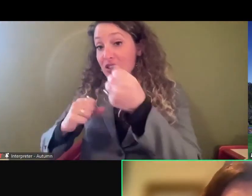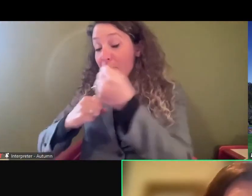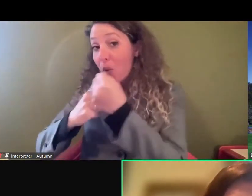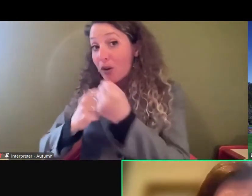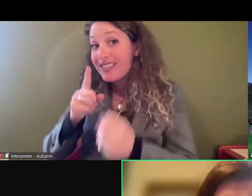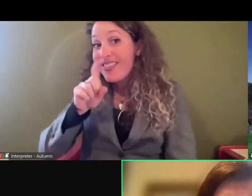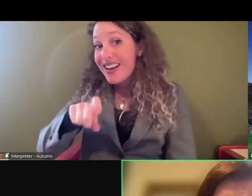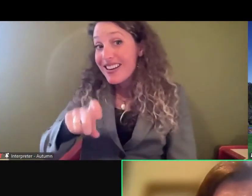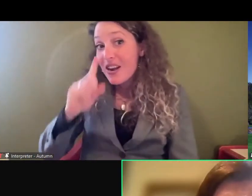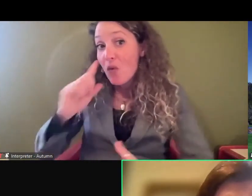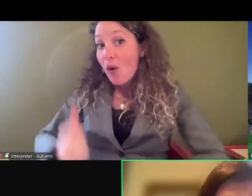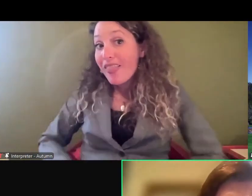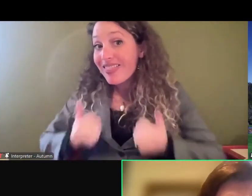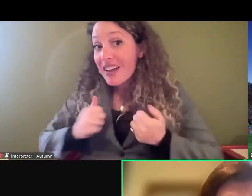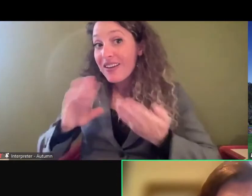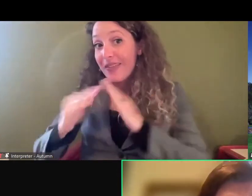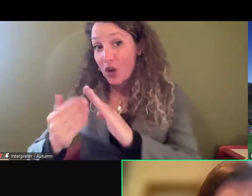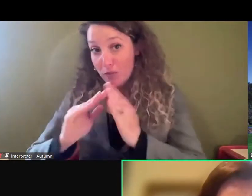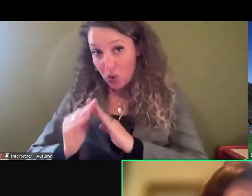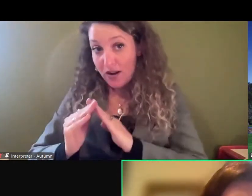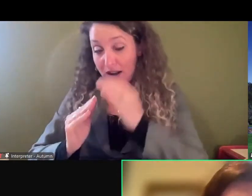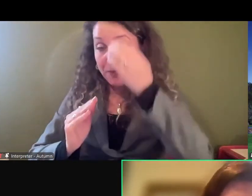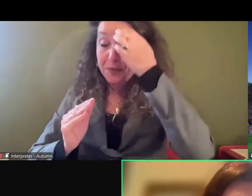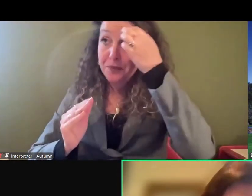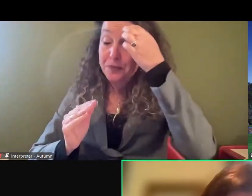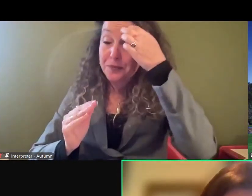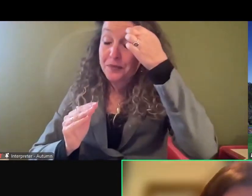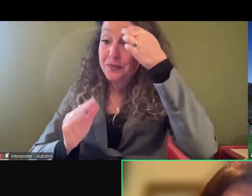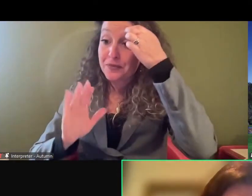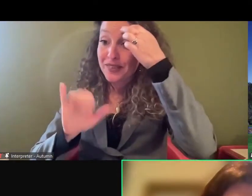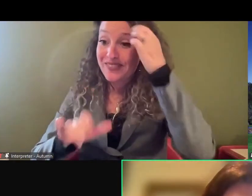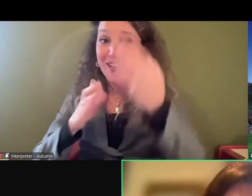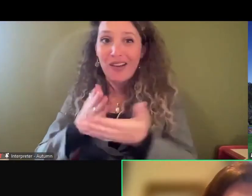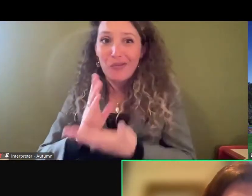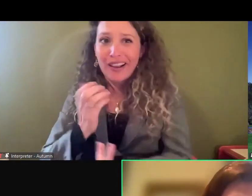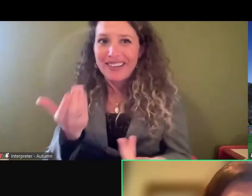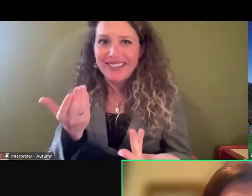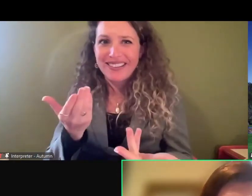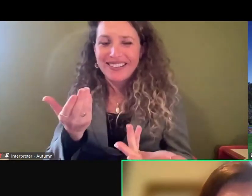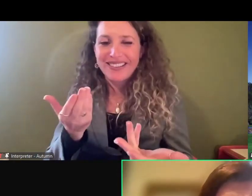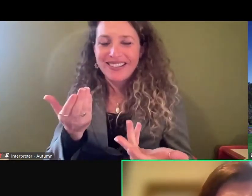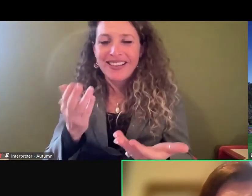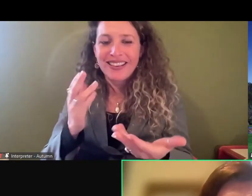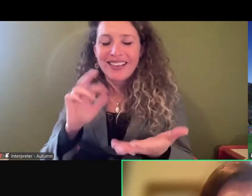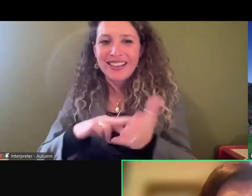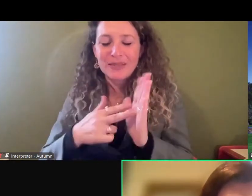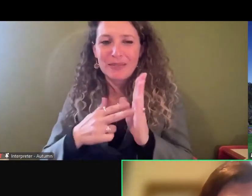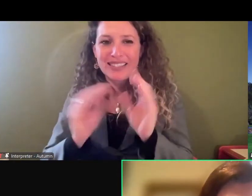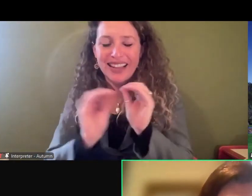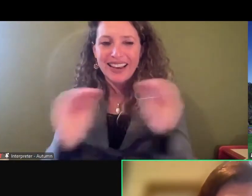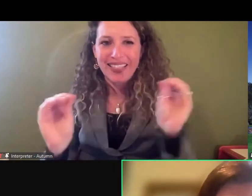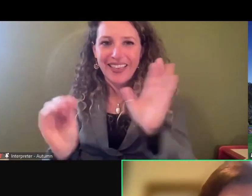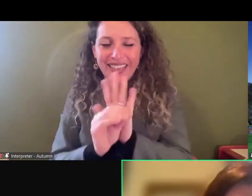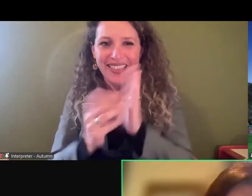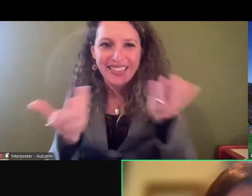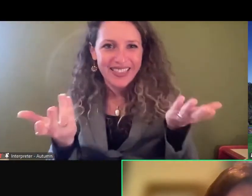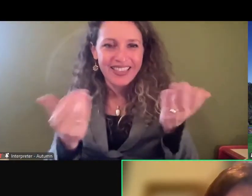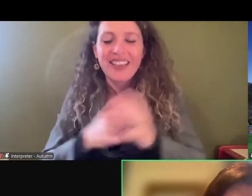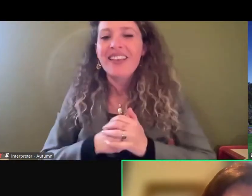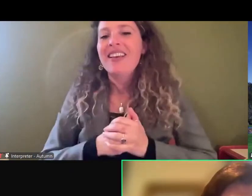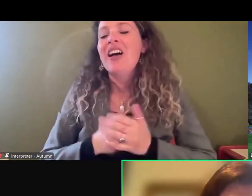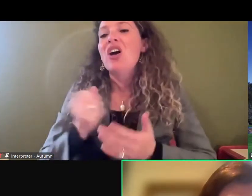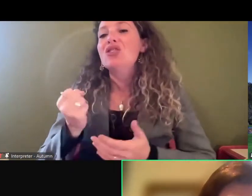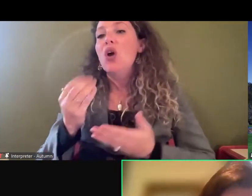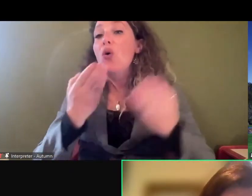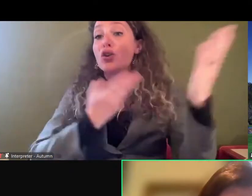need to live in the community, that that right doesn't mean anything. So all of the services and